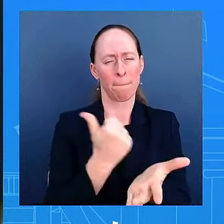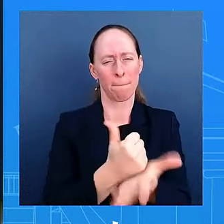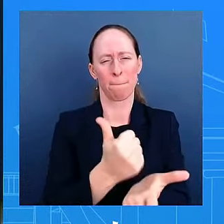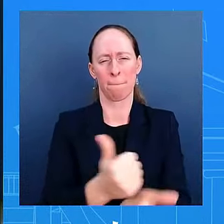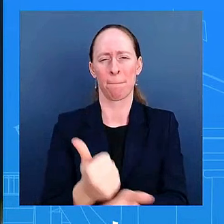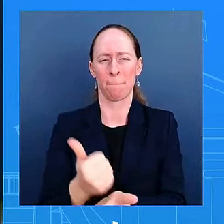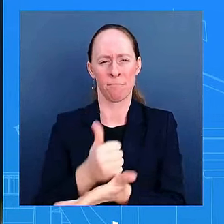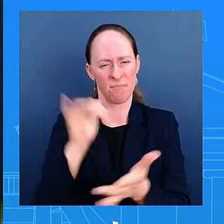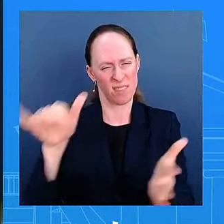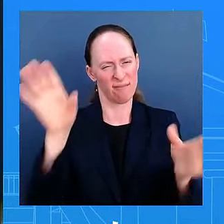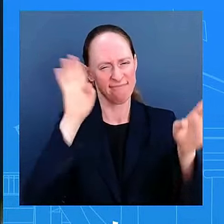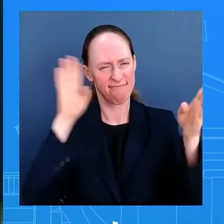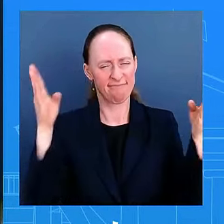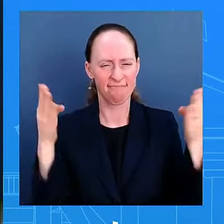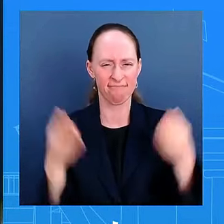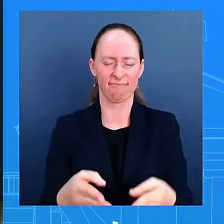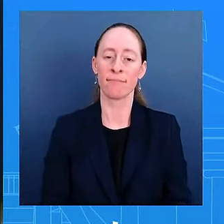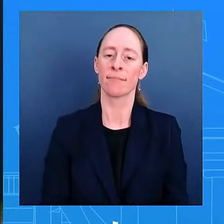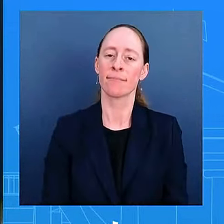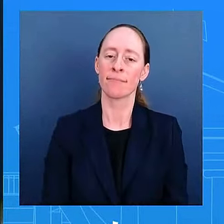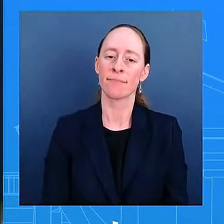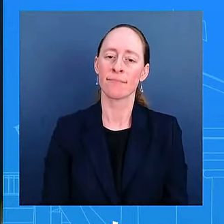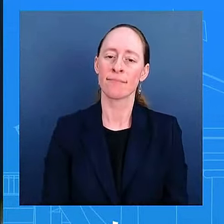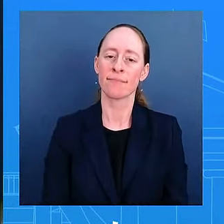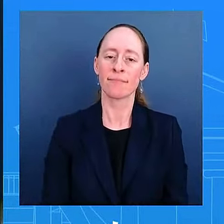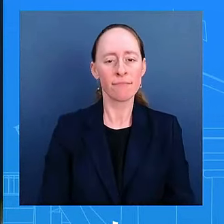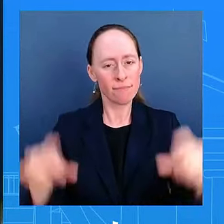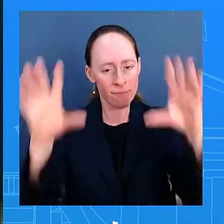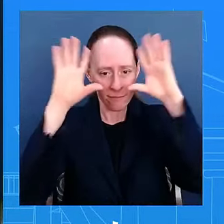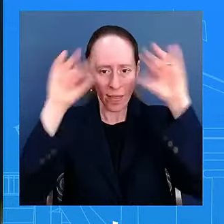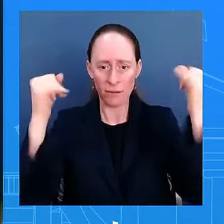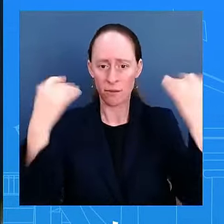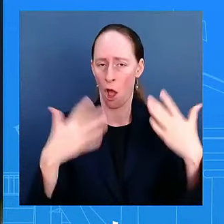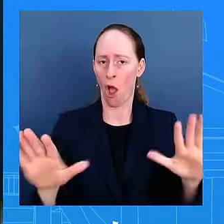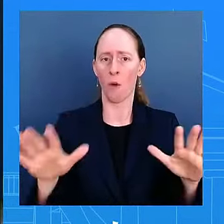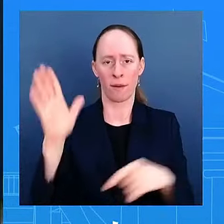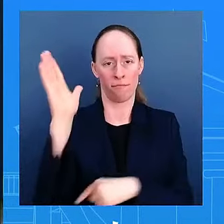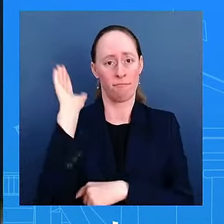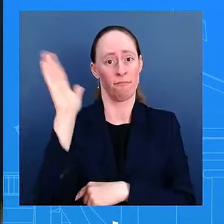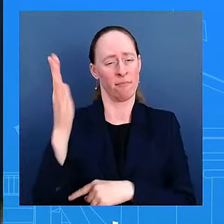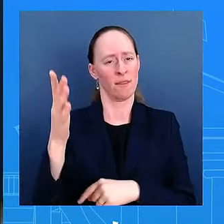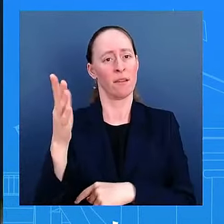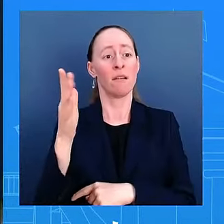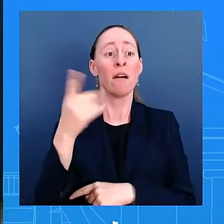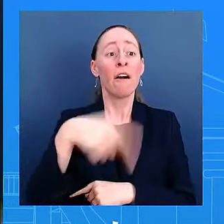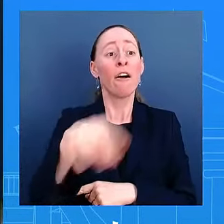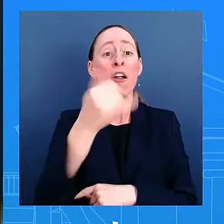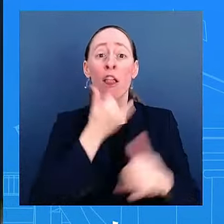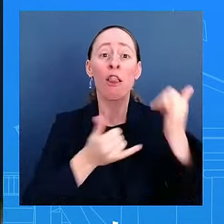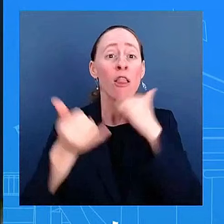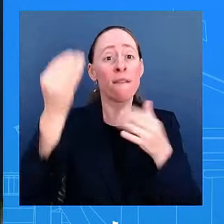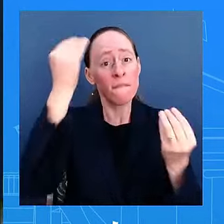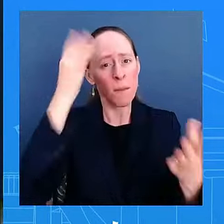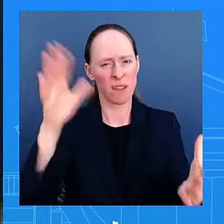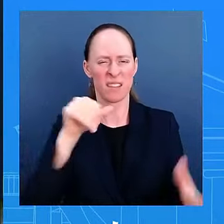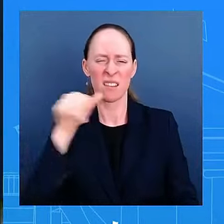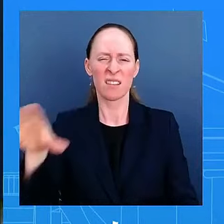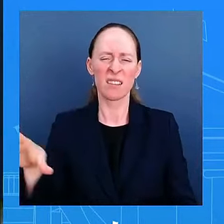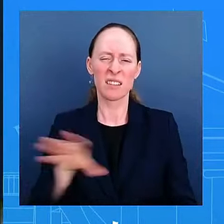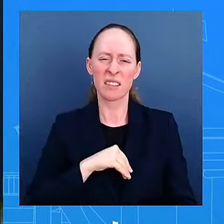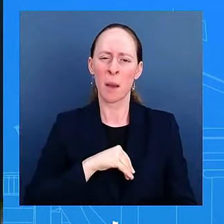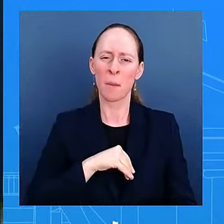look, the president was very clear. It is unacceptable. It is unacceptable for bad faith actors, right, to continue to push